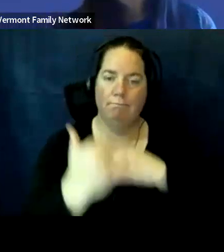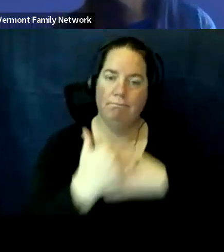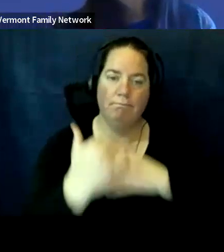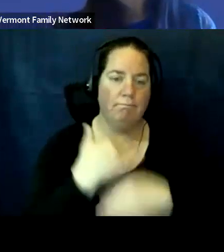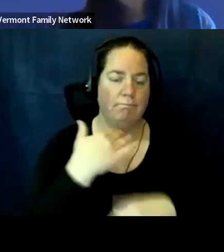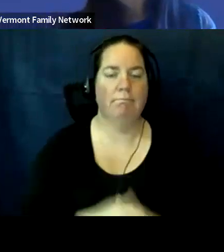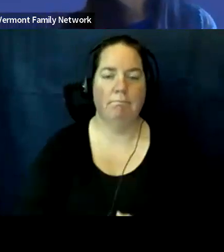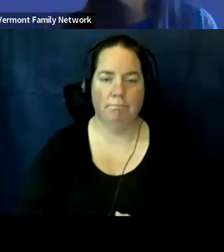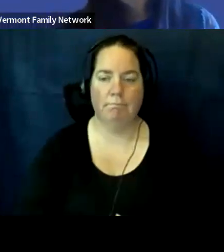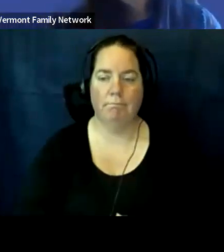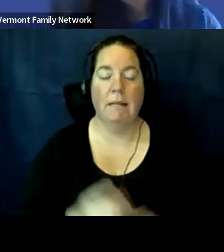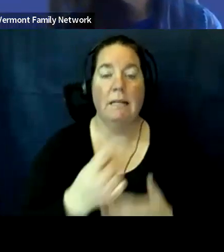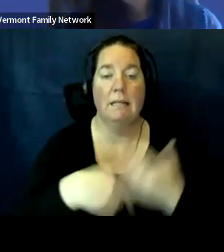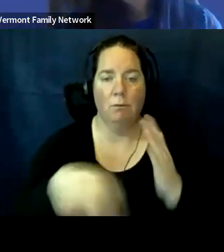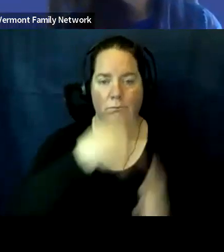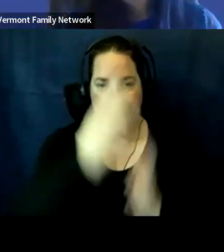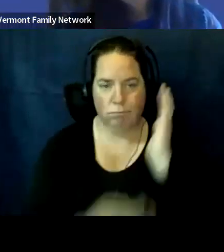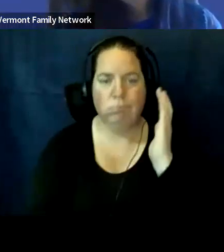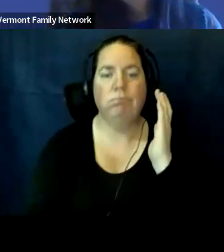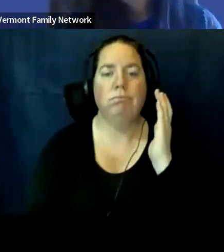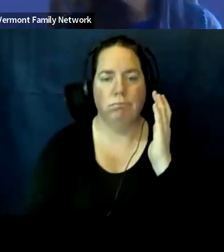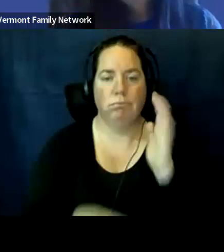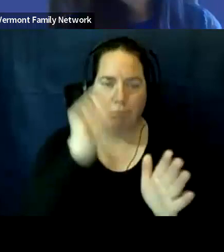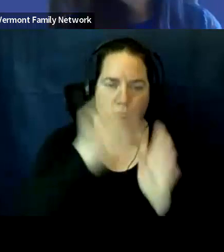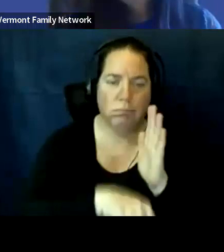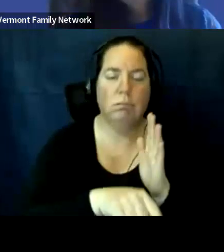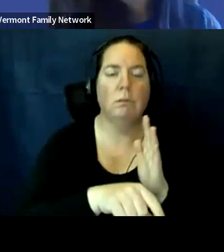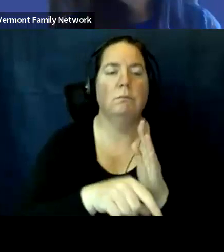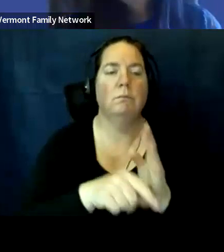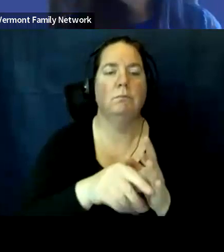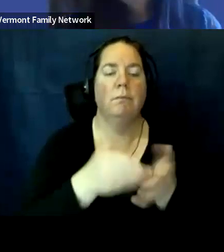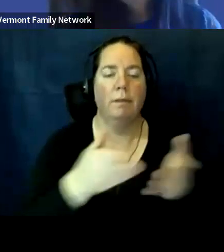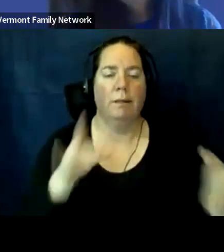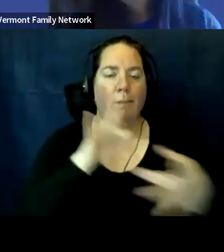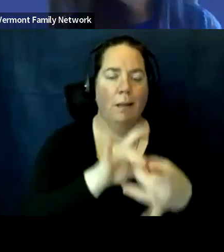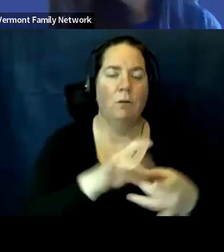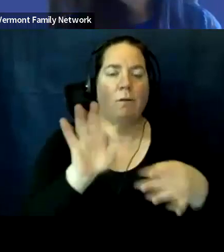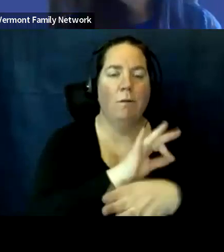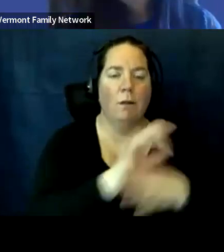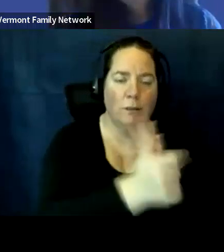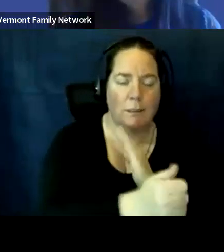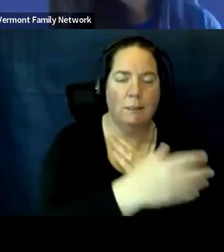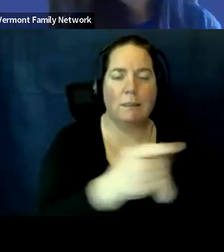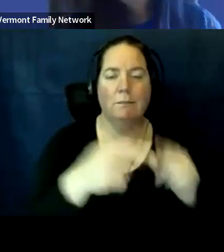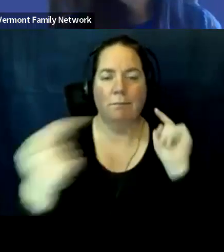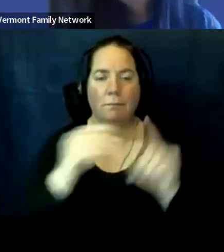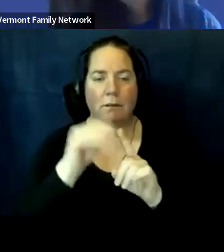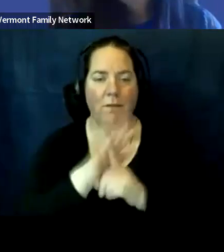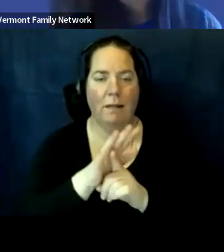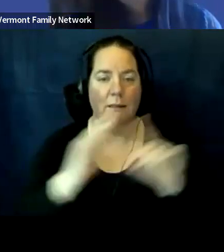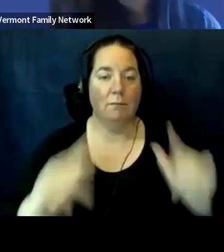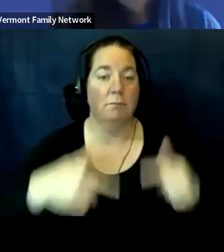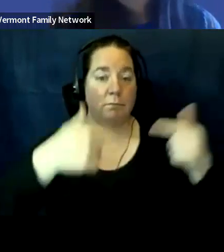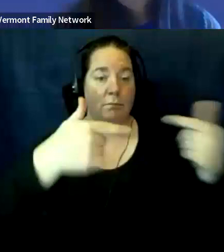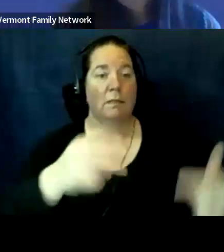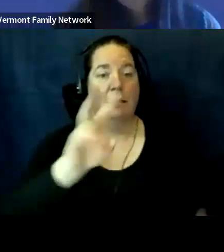next week we'll do a deeper dive into some of the specifics related to adverse effect and functional skills. And I'm gonna turn it back over to VFN.